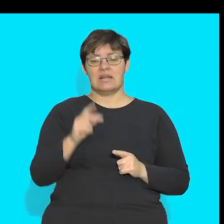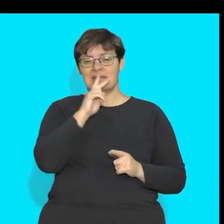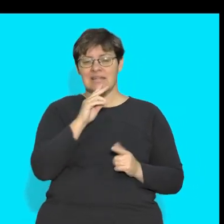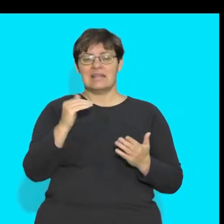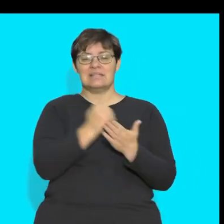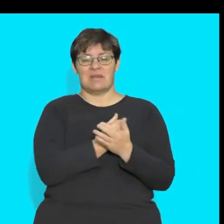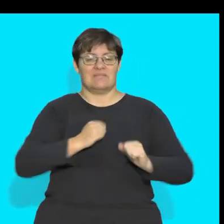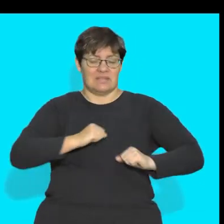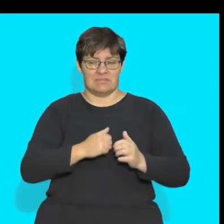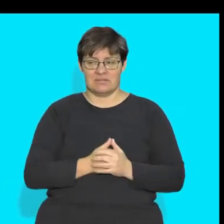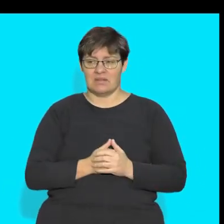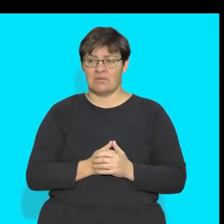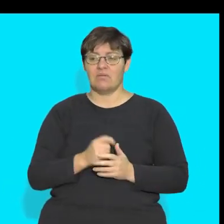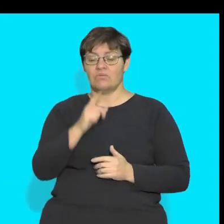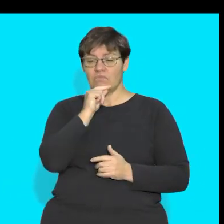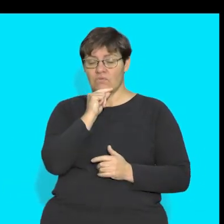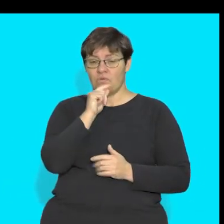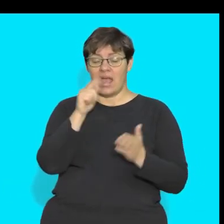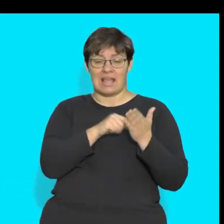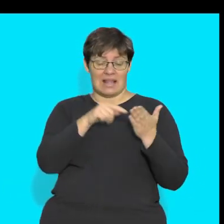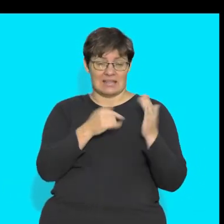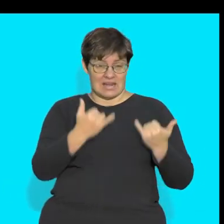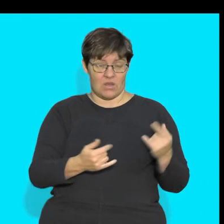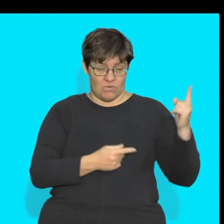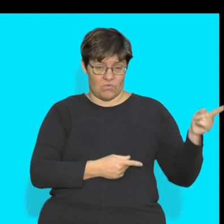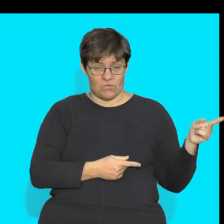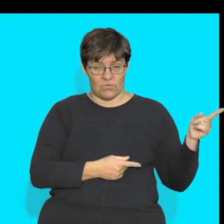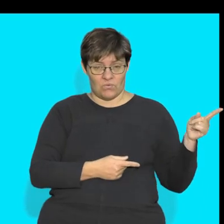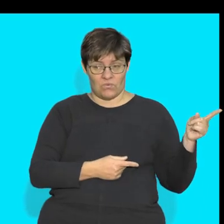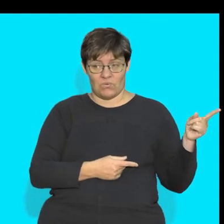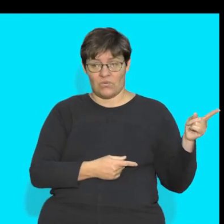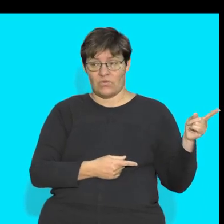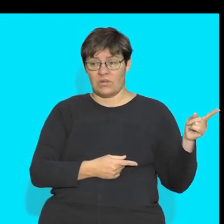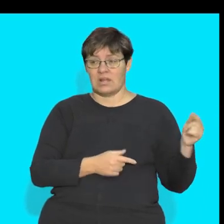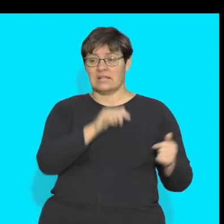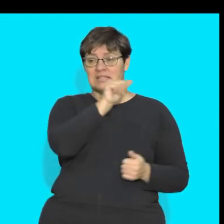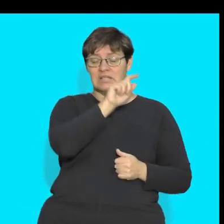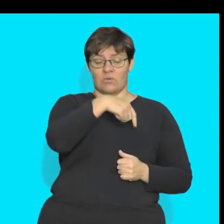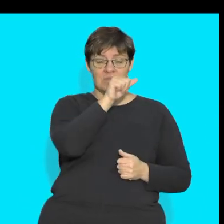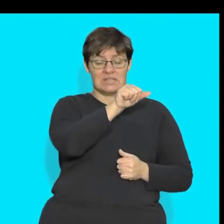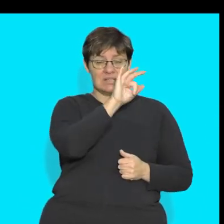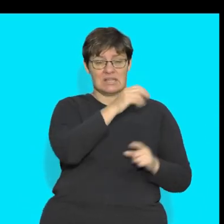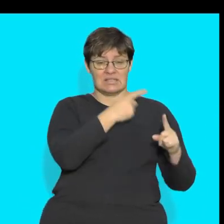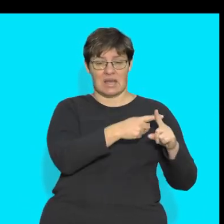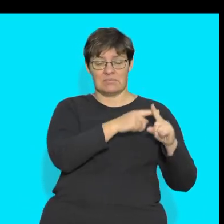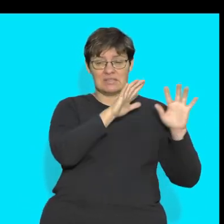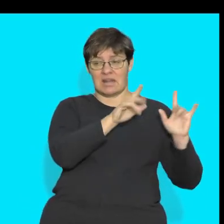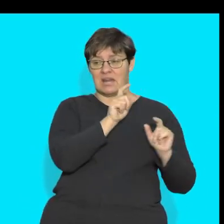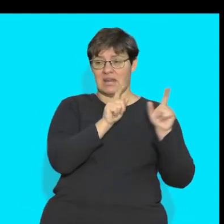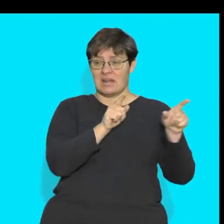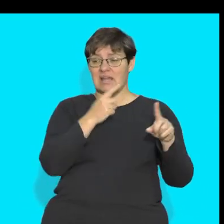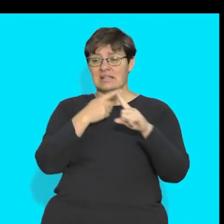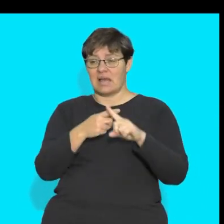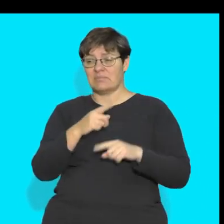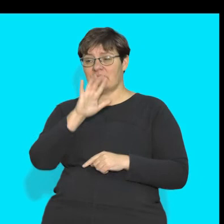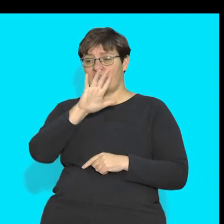I'm just going to need to save some space here. So what I'm going to do on my calculator right now is I'm going to go 6,63 times 10 to the minus